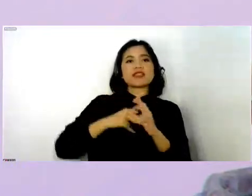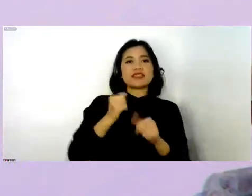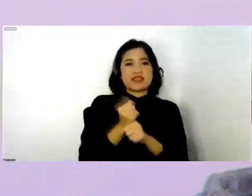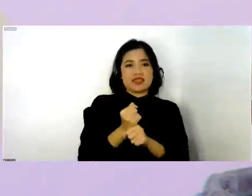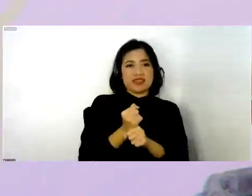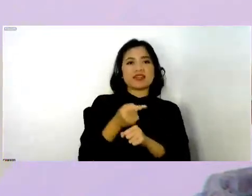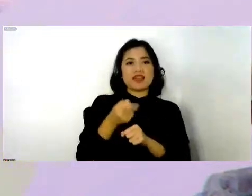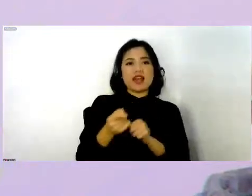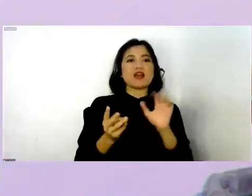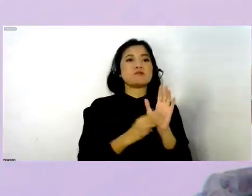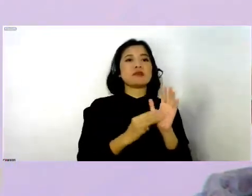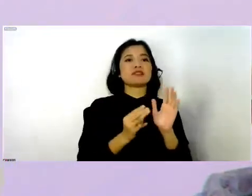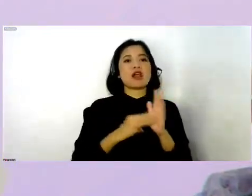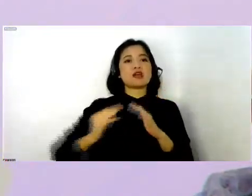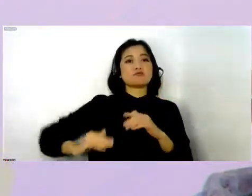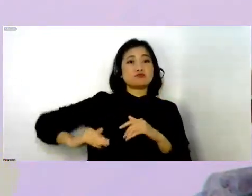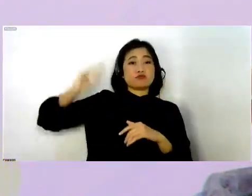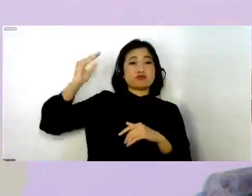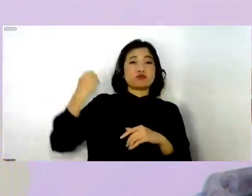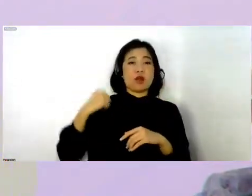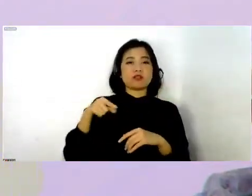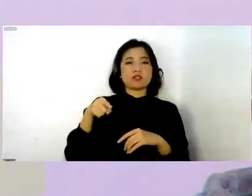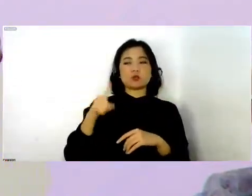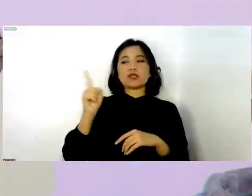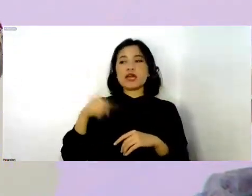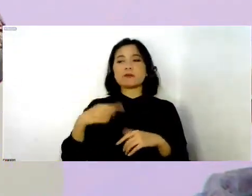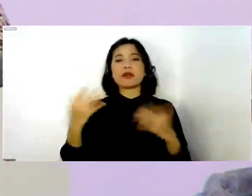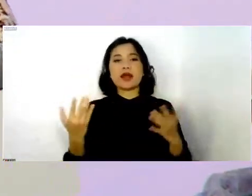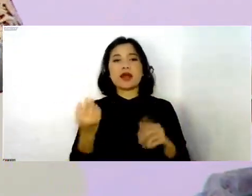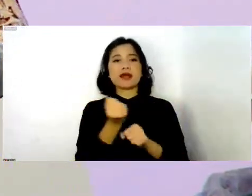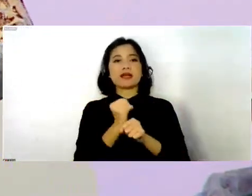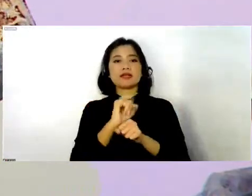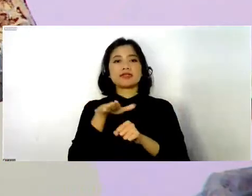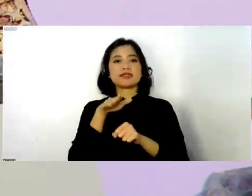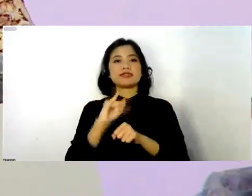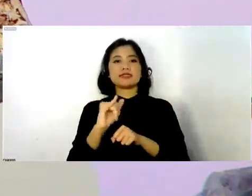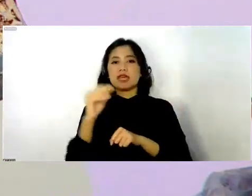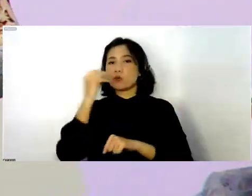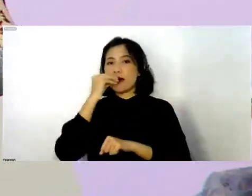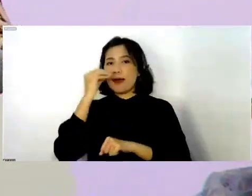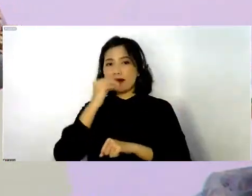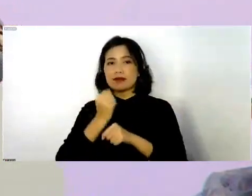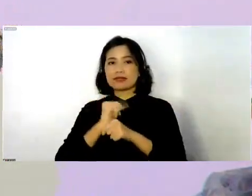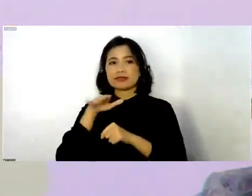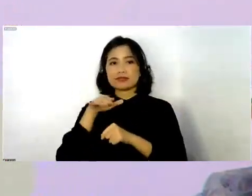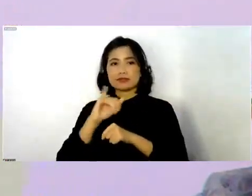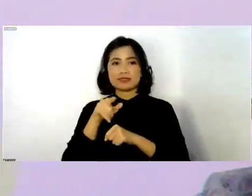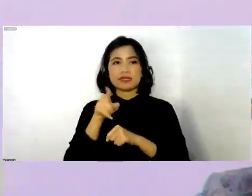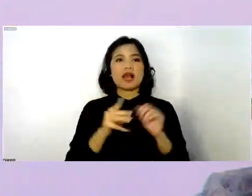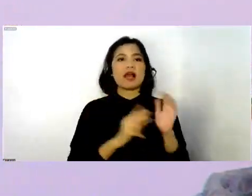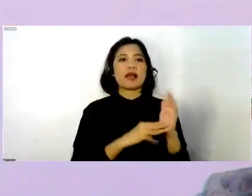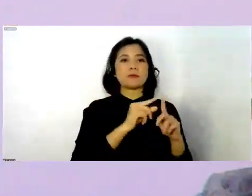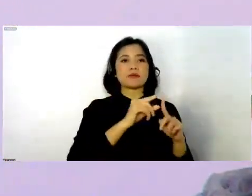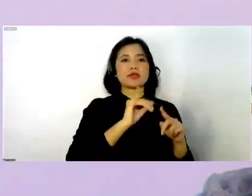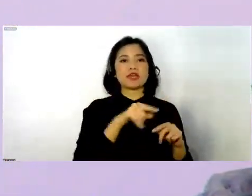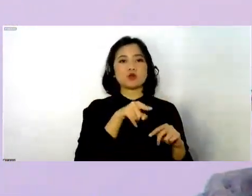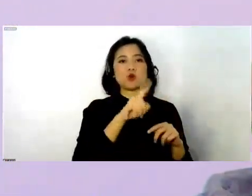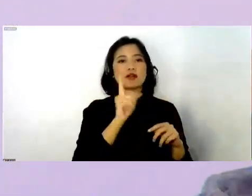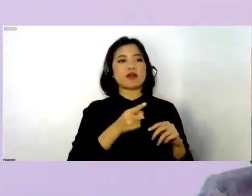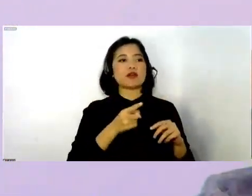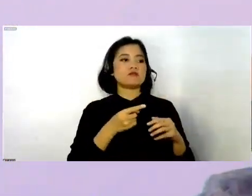the distribution of both poverty and inequality in Indonesia based on provinces. But then the